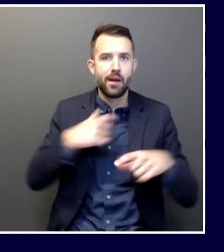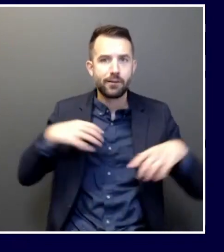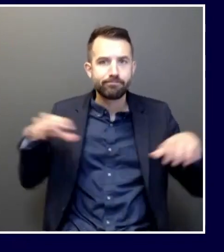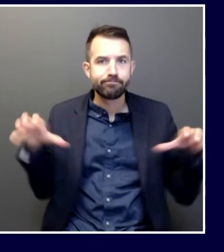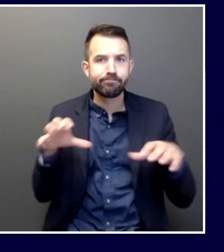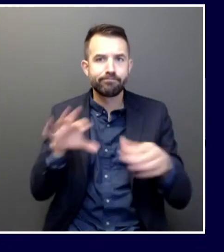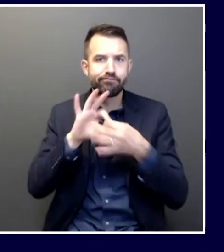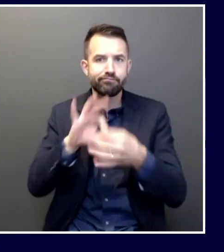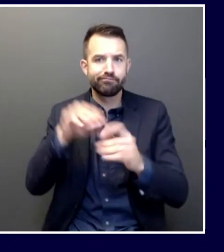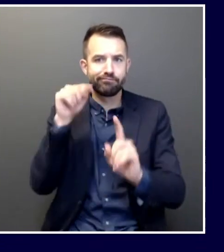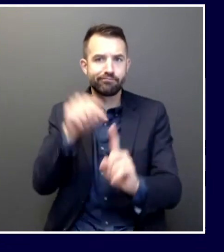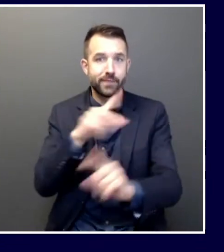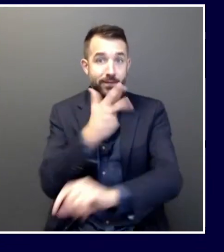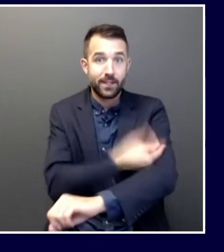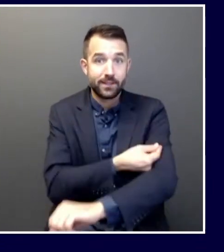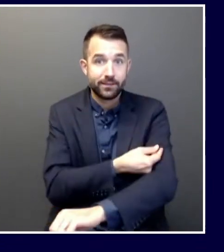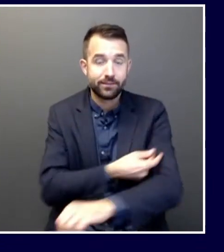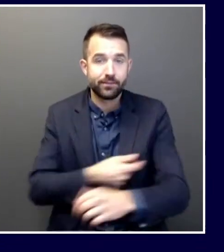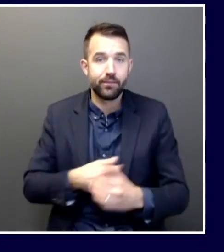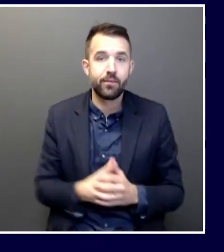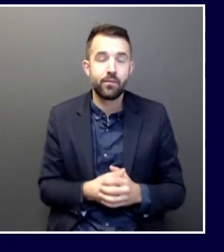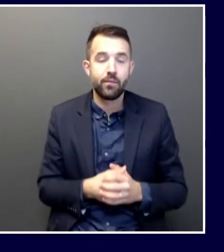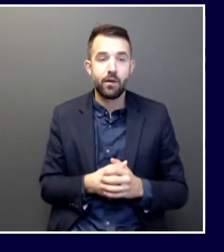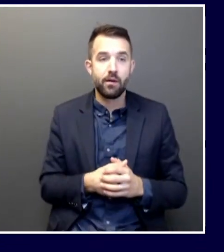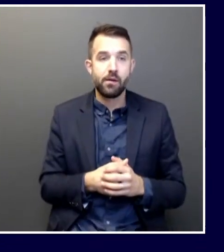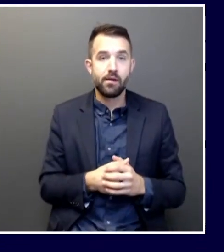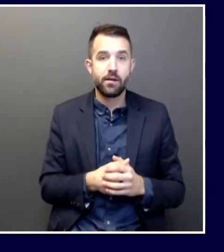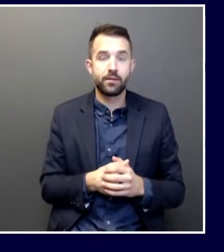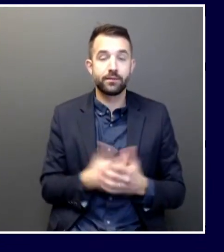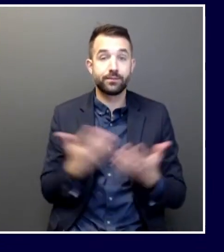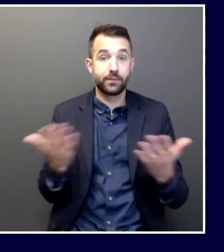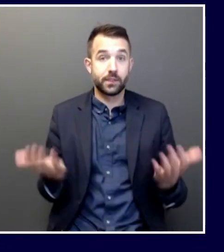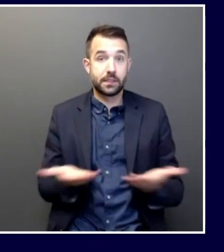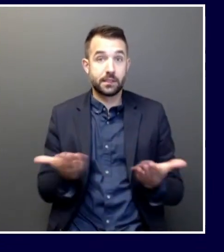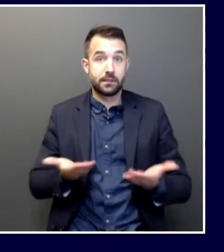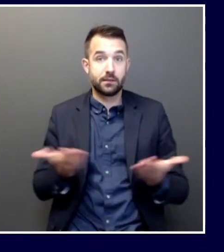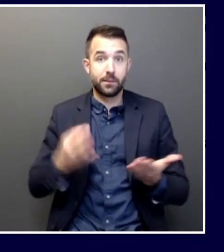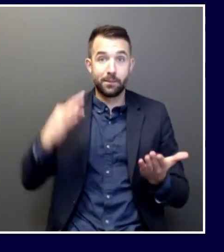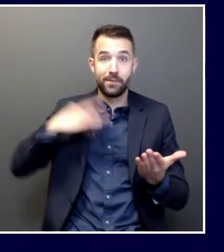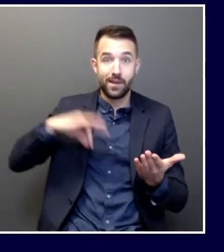with some population level numbers. As of today,